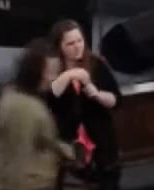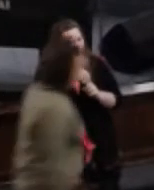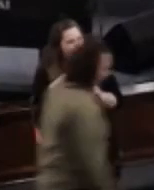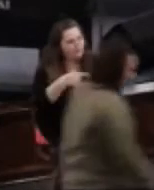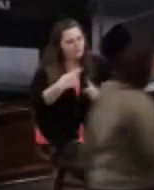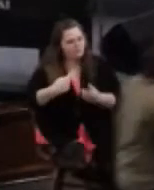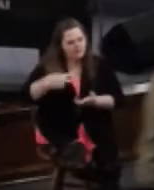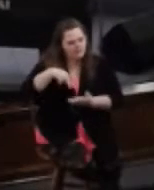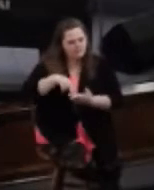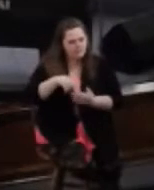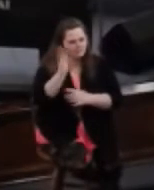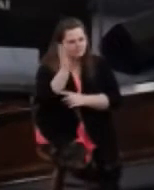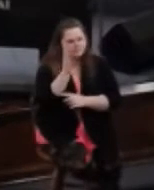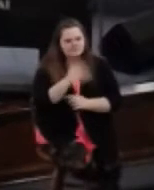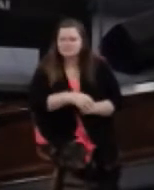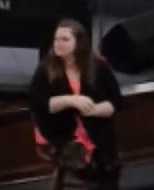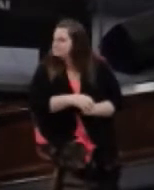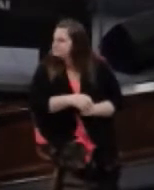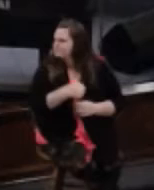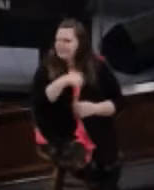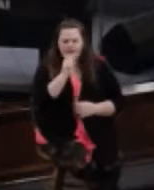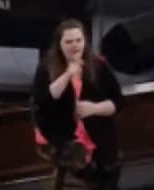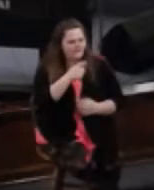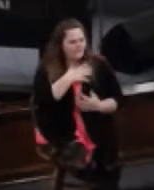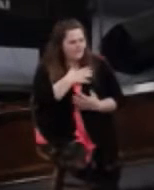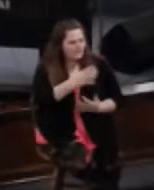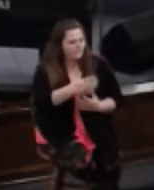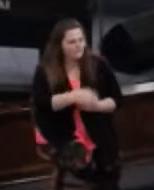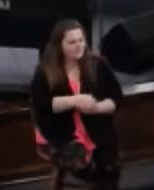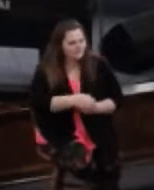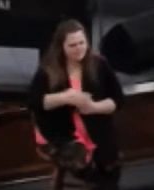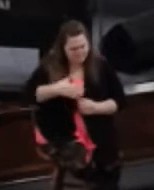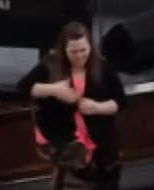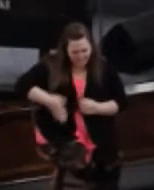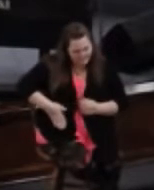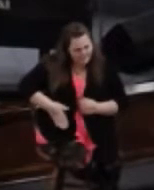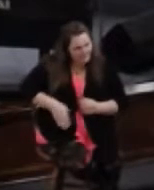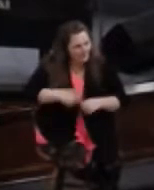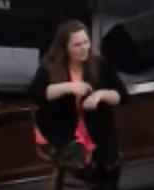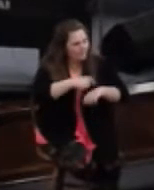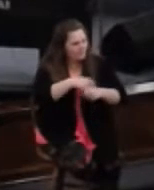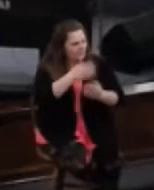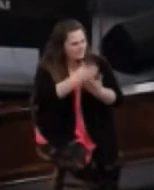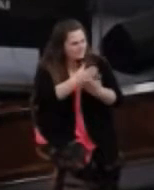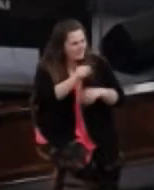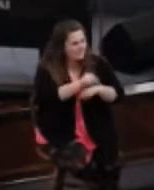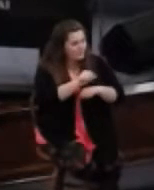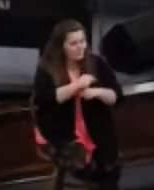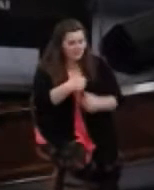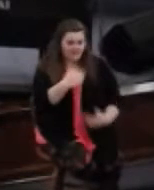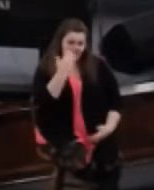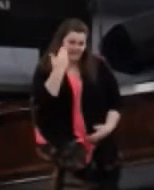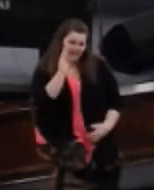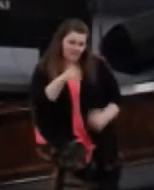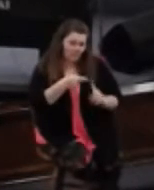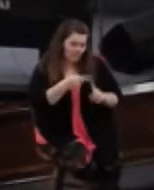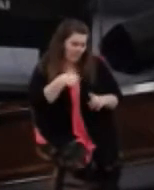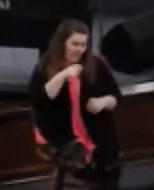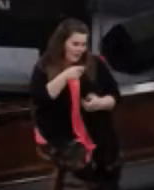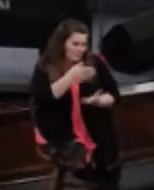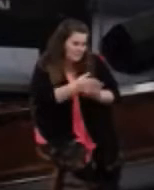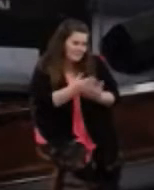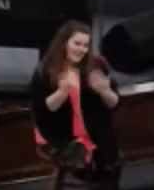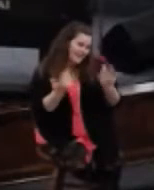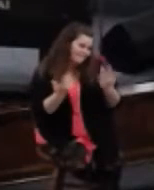talk. I have to confess, my pocket watch stopped working, so I won't know when to stop.